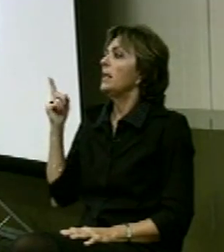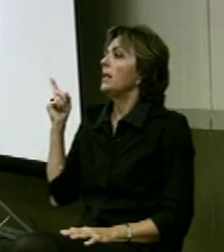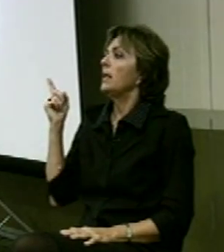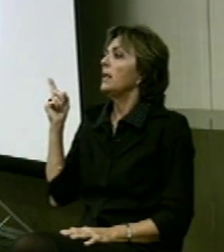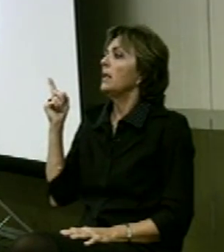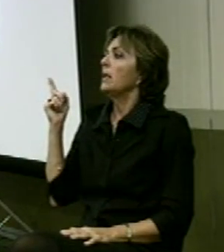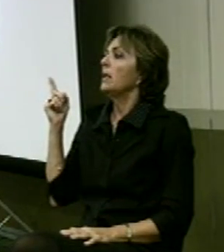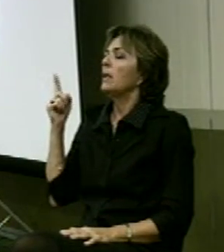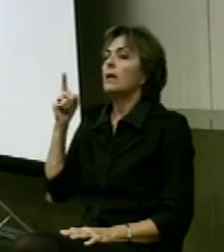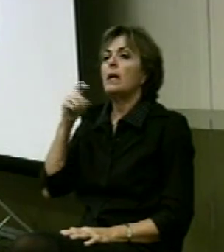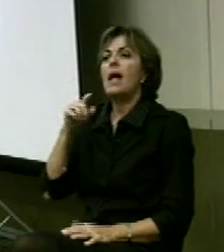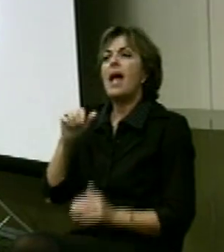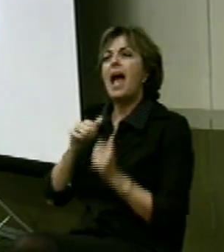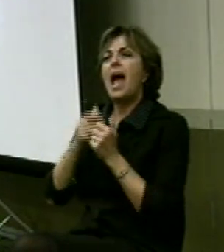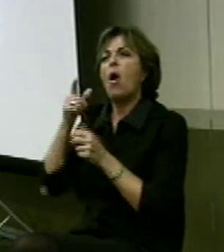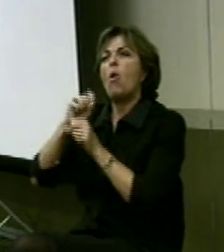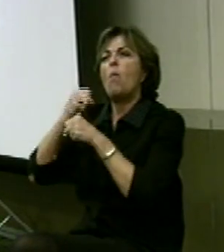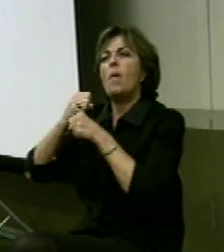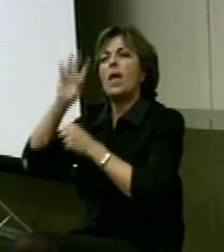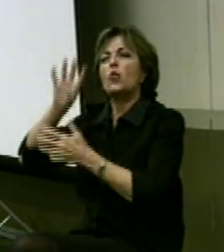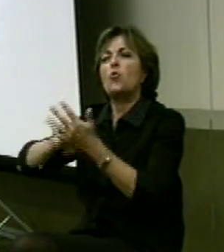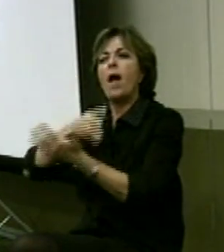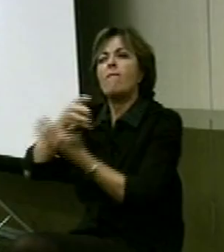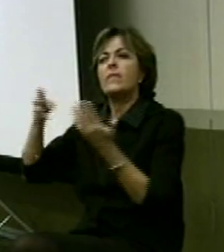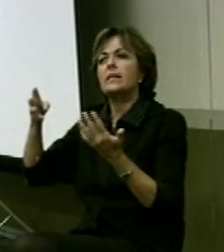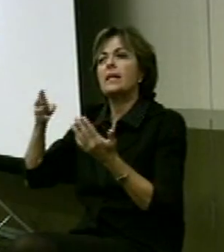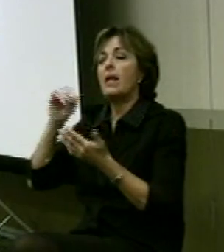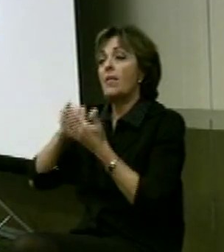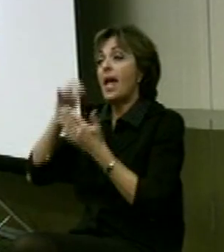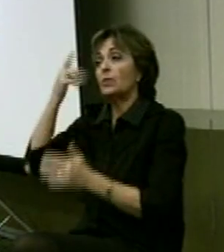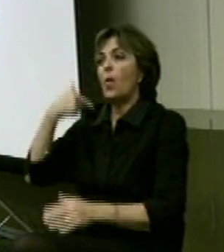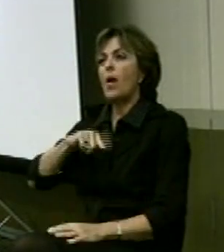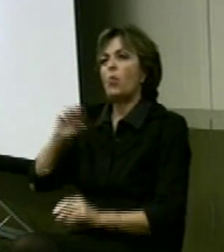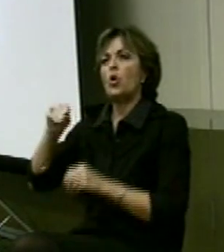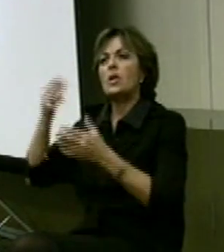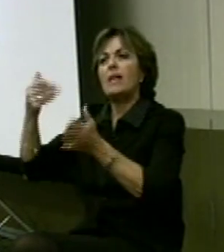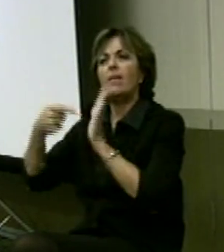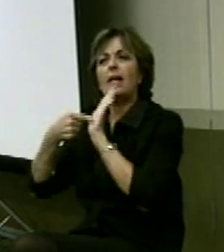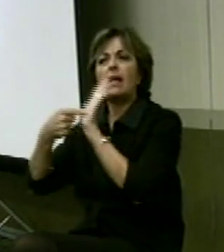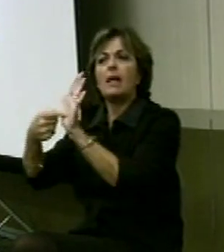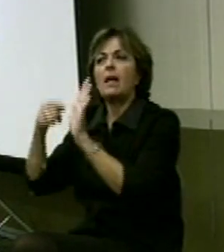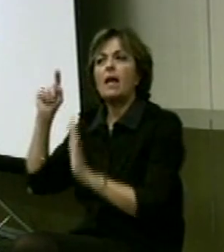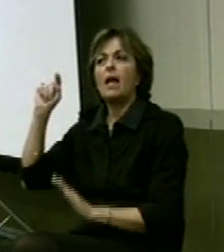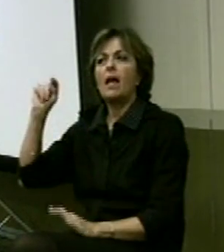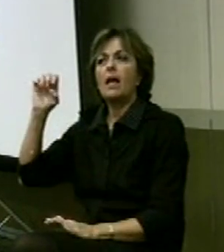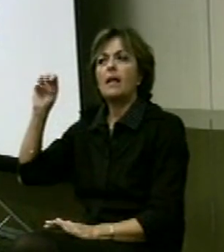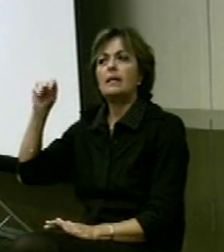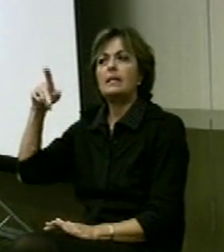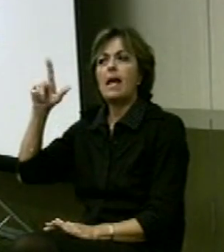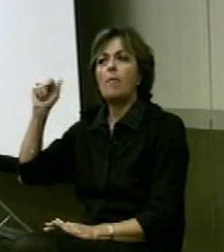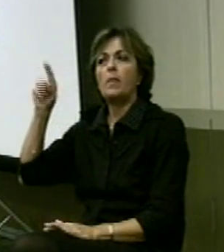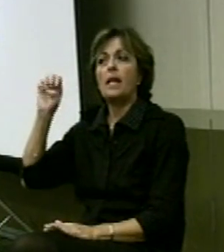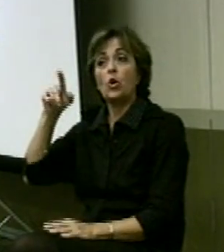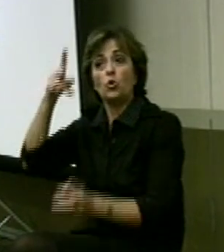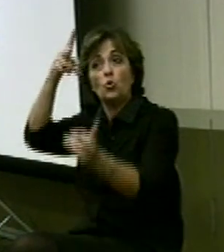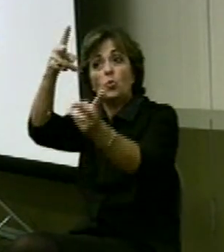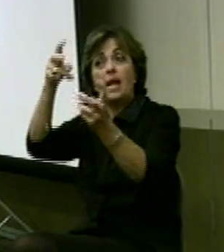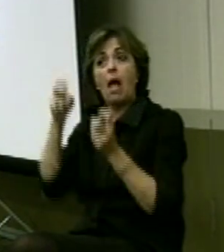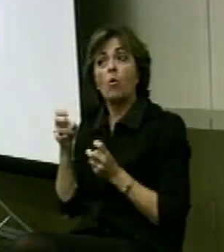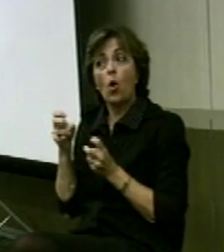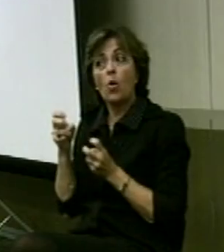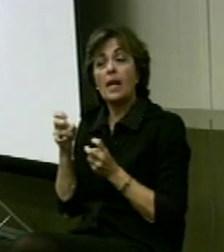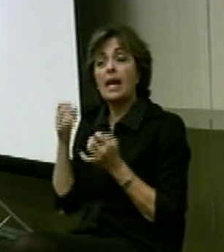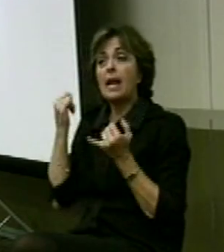from somebody. How do you make the graphs? This is why we're giving you the template. You downloaded the